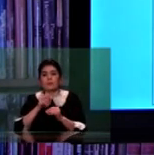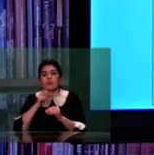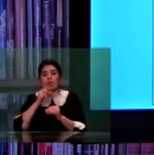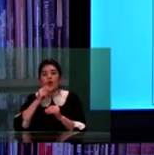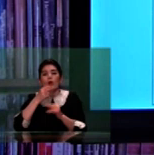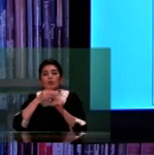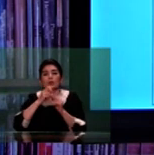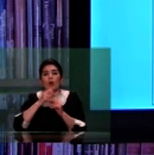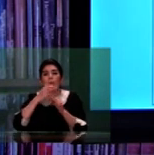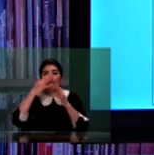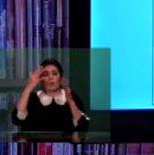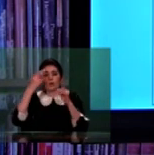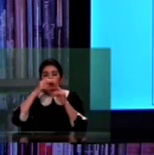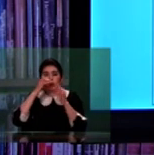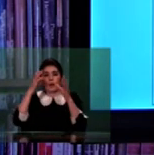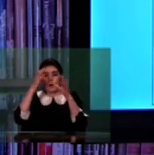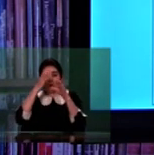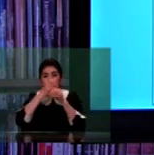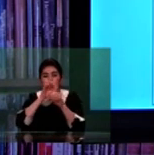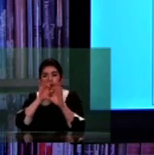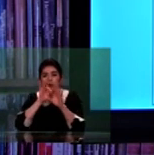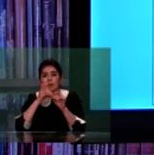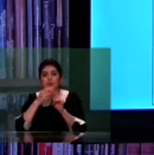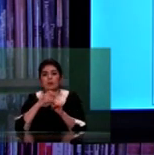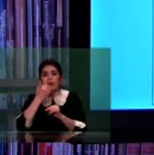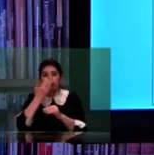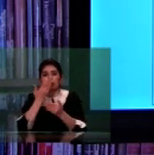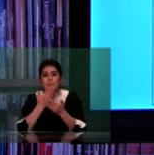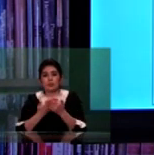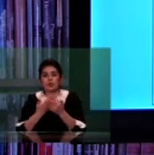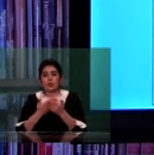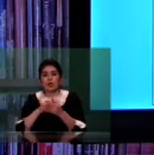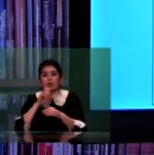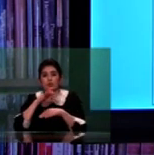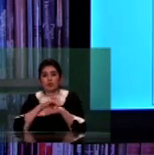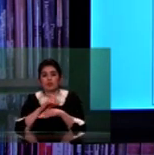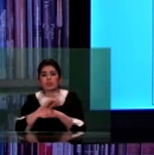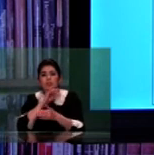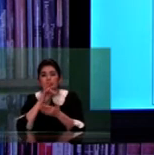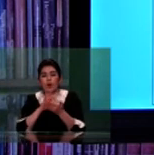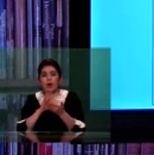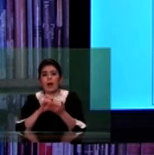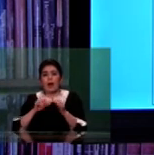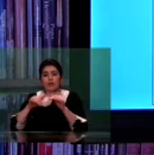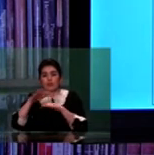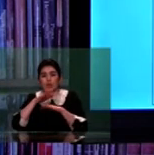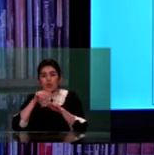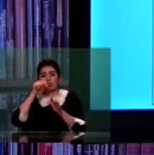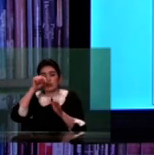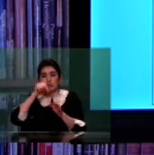to'plamdan tanlama olamiz. Aytaylik, siz Toshkent shahridagi aholi